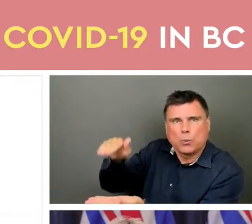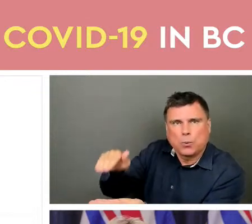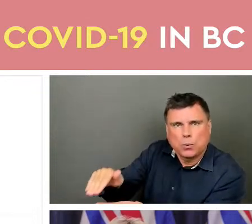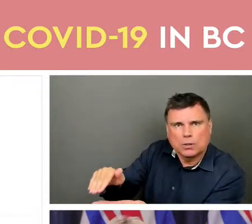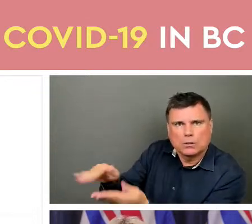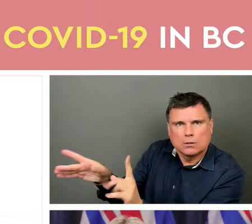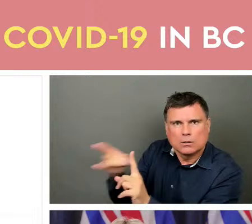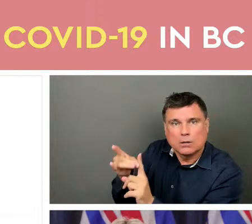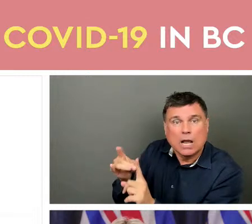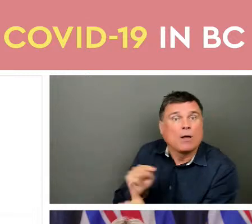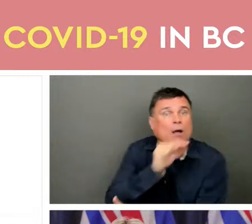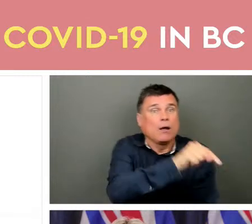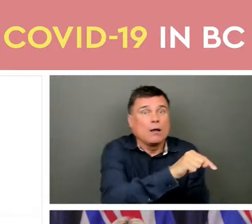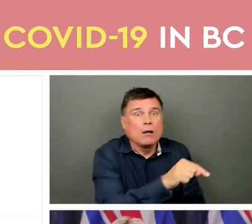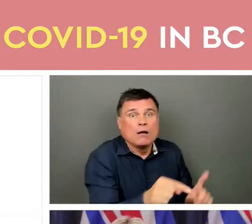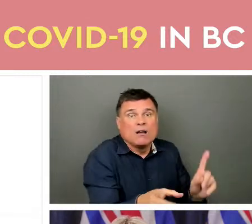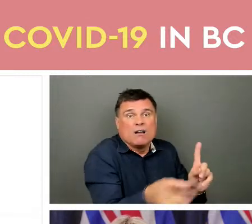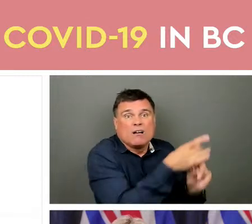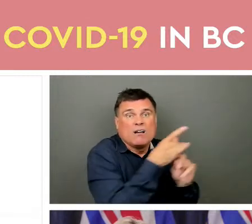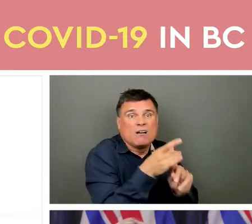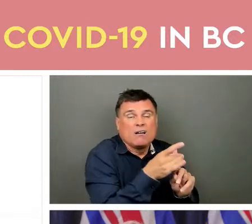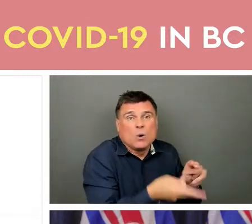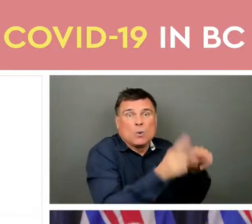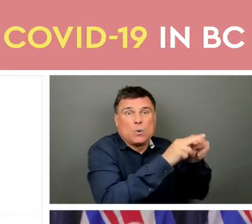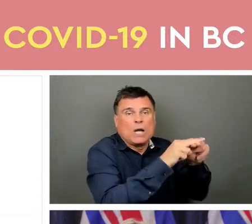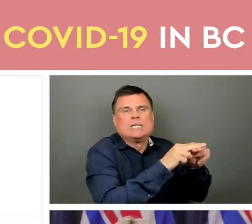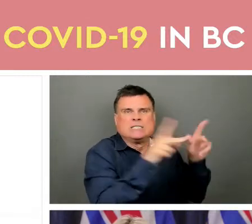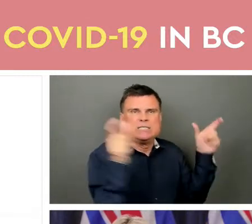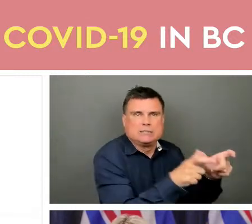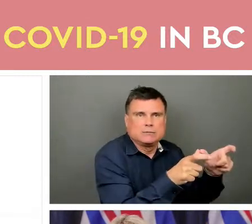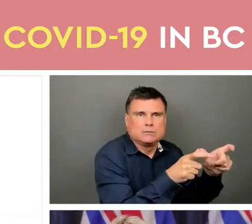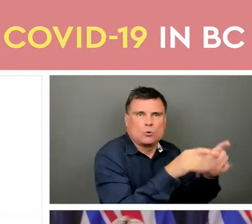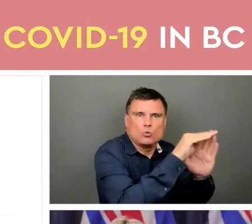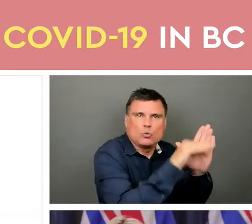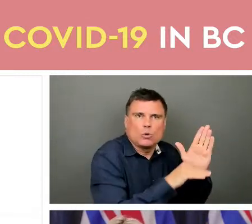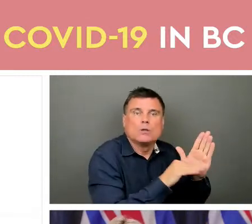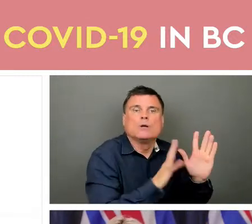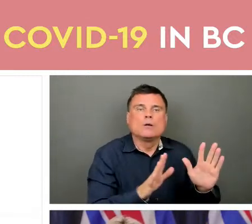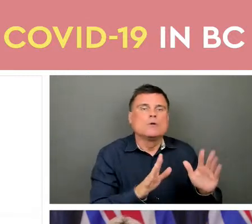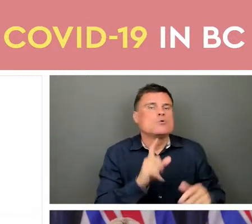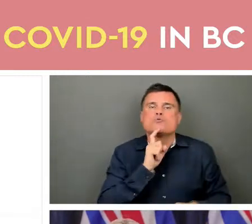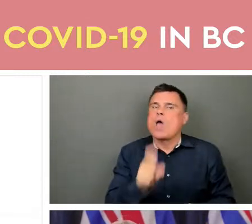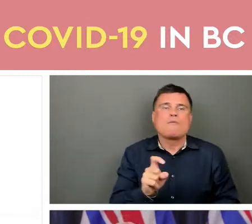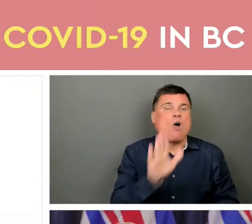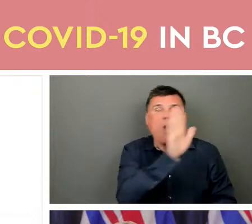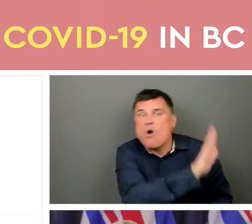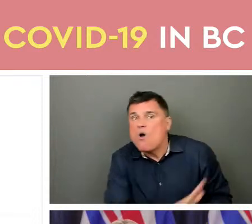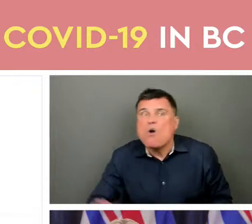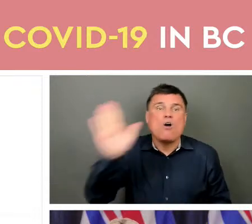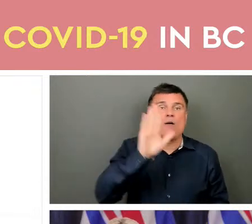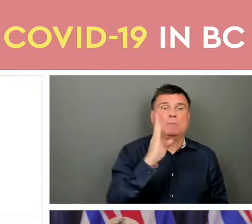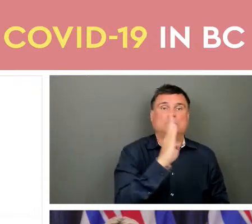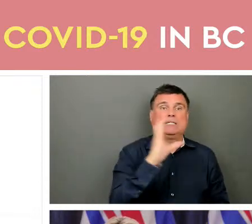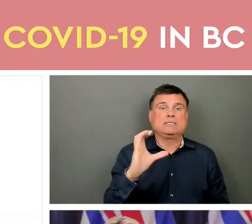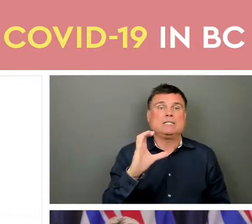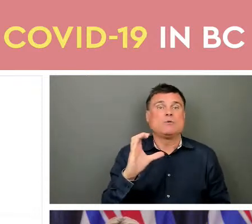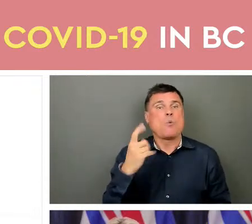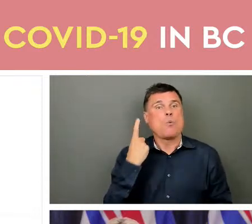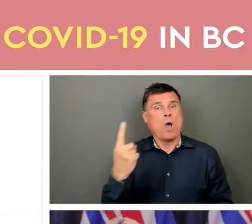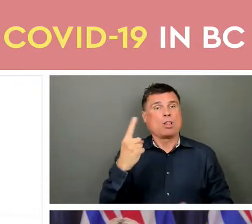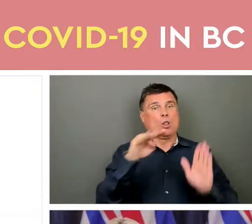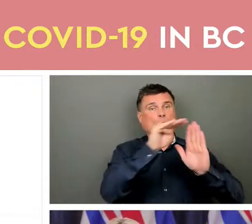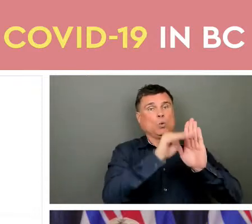that regional measures can make a difference and that we don't need to do the broad measures that we've had to do in the past.